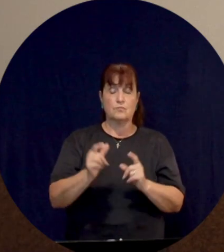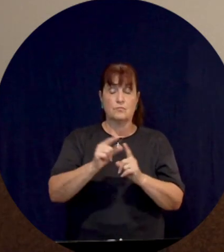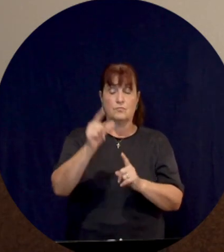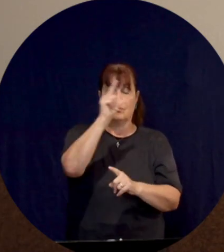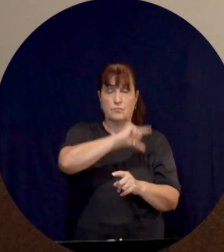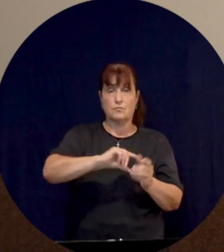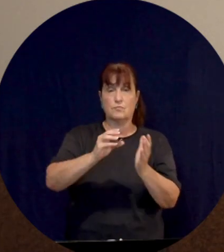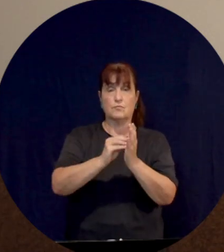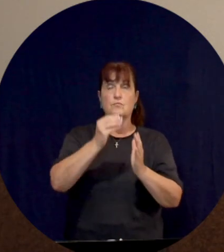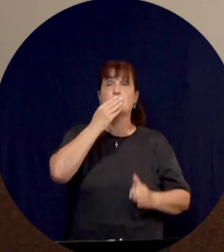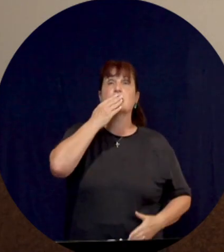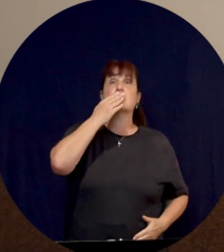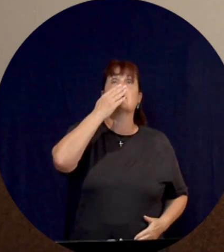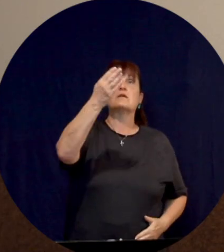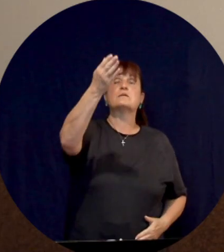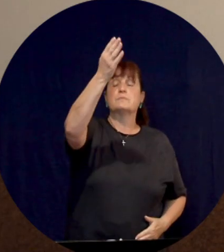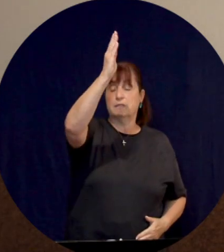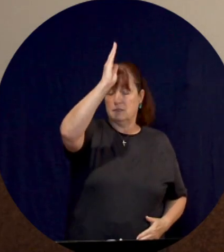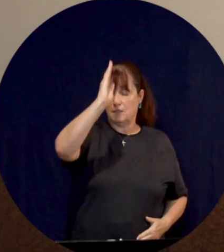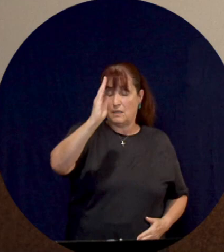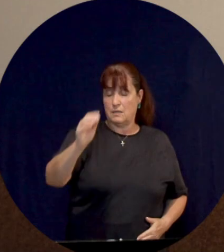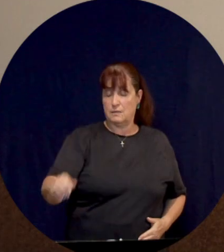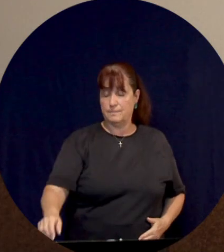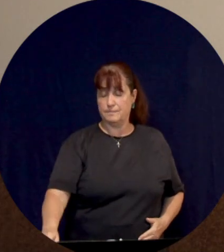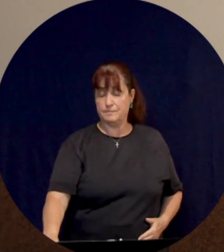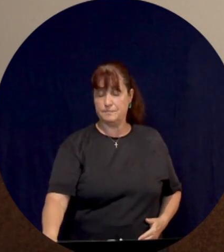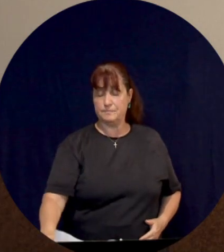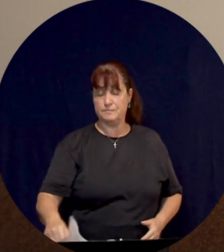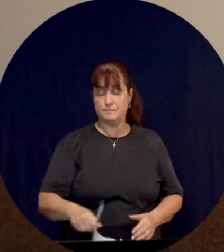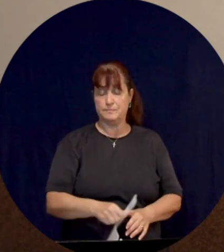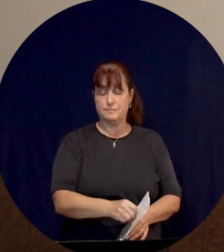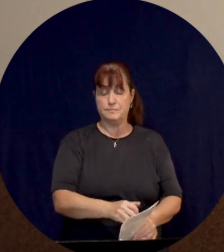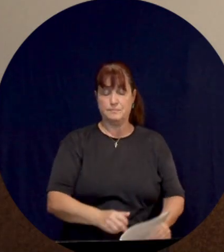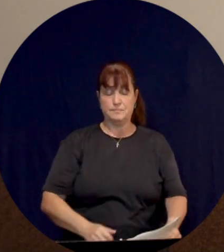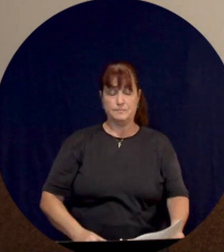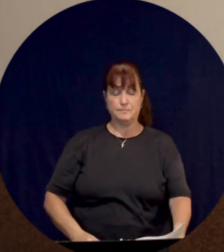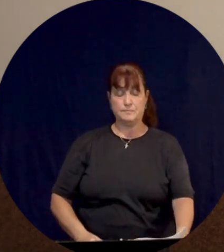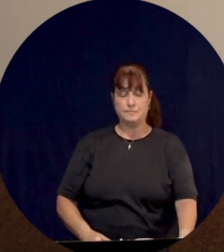The word of the Lord. Thanks be to God.